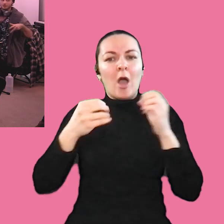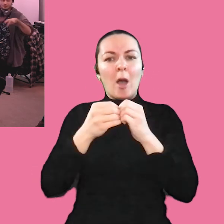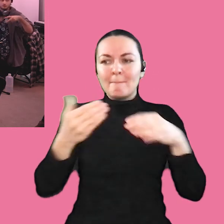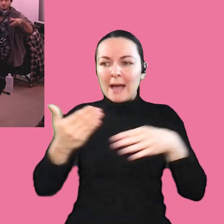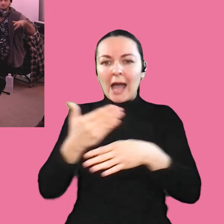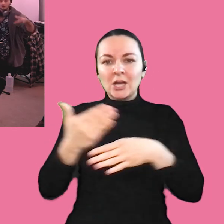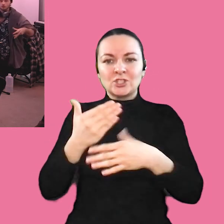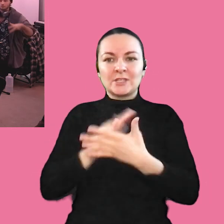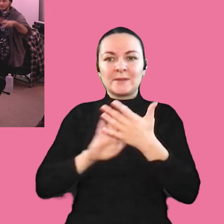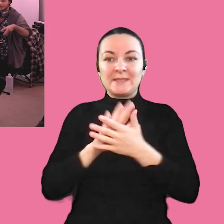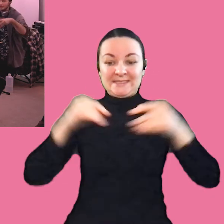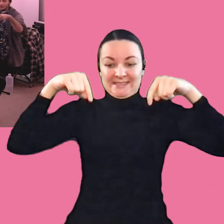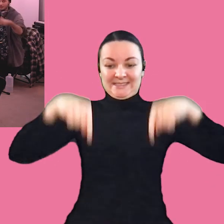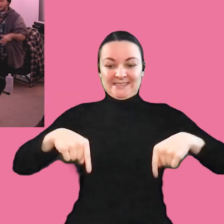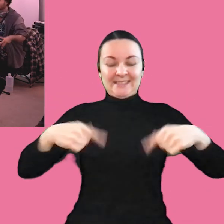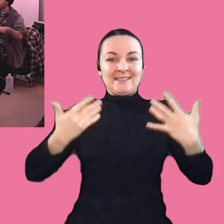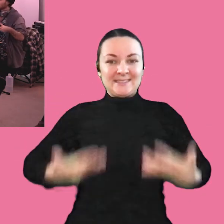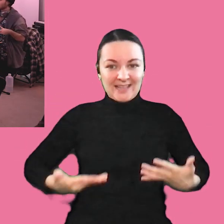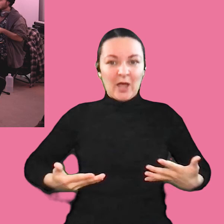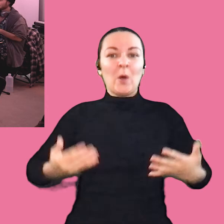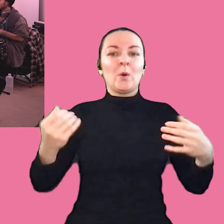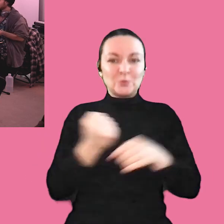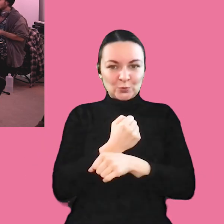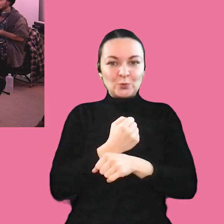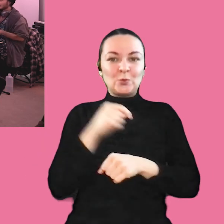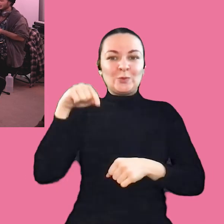we're doing. Like, so this is hope here now.